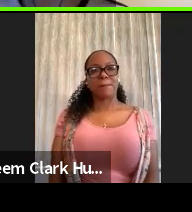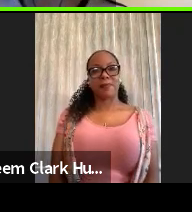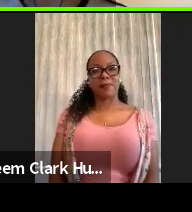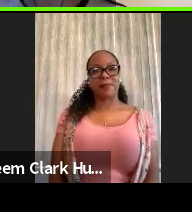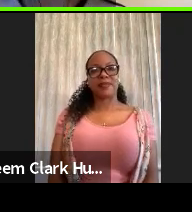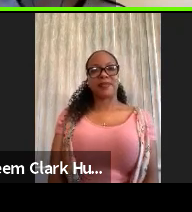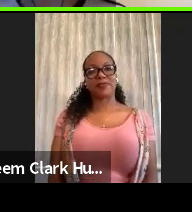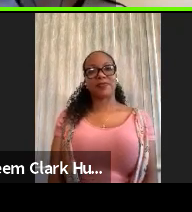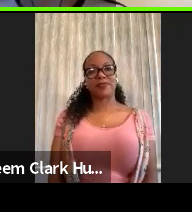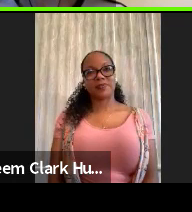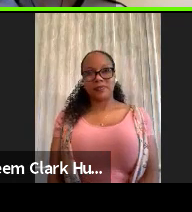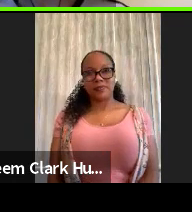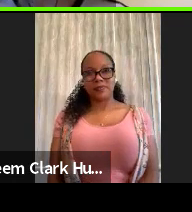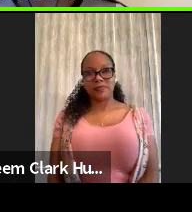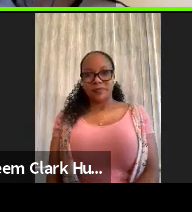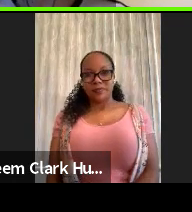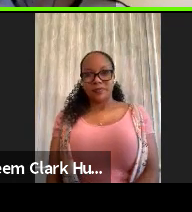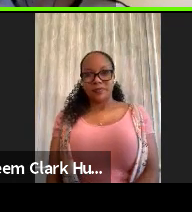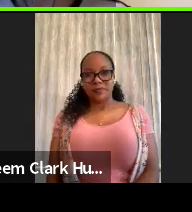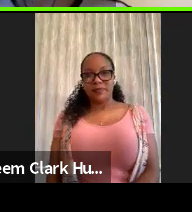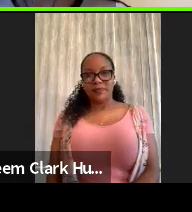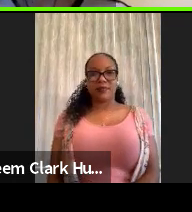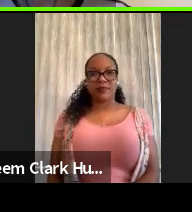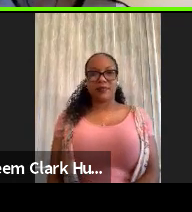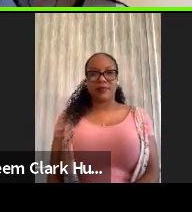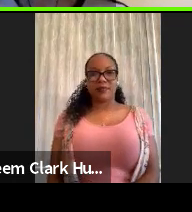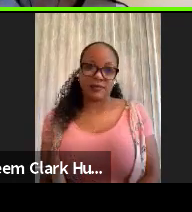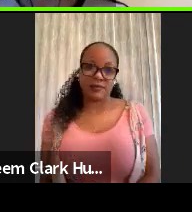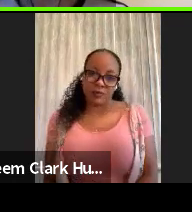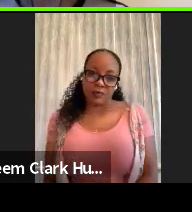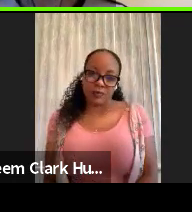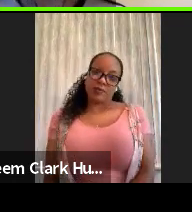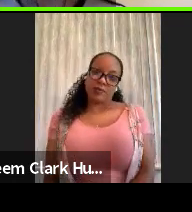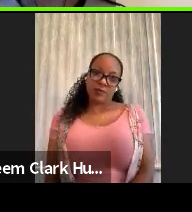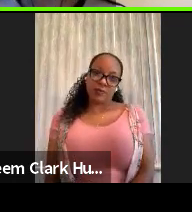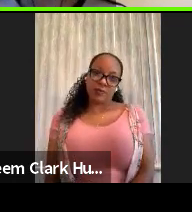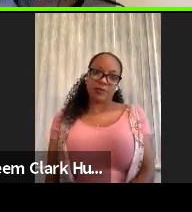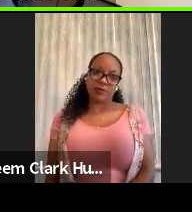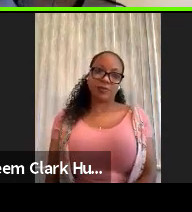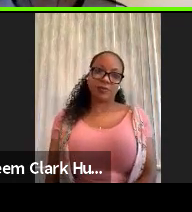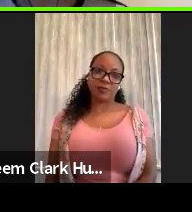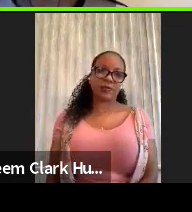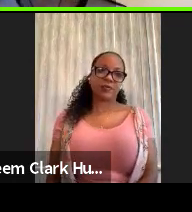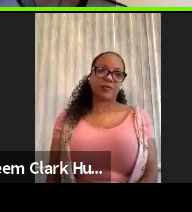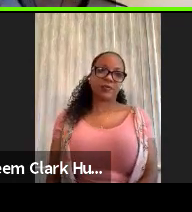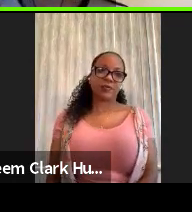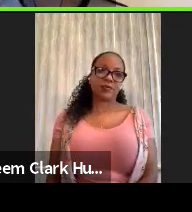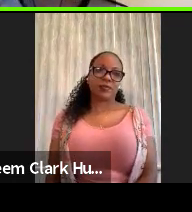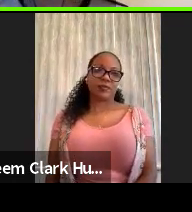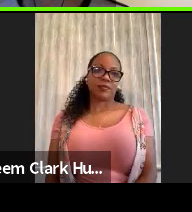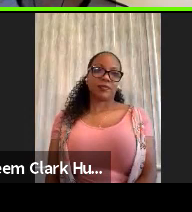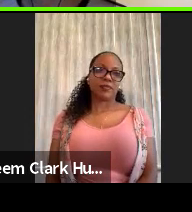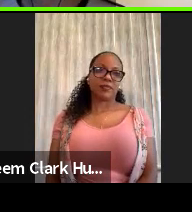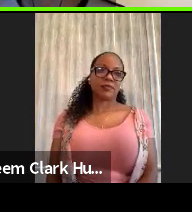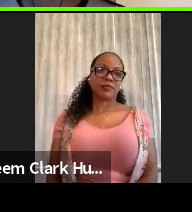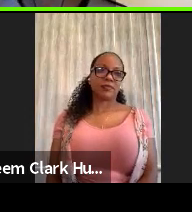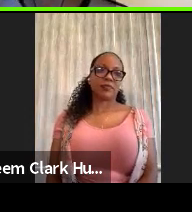us. That those that are out on the forefront and is needed to fulfill our